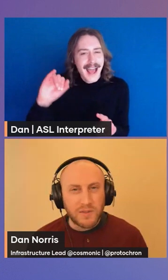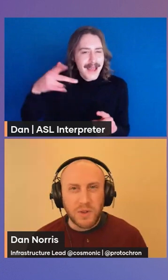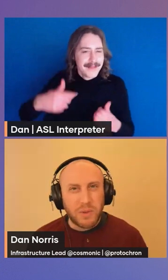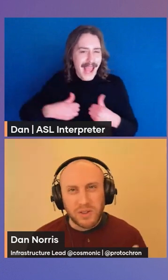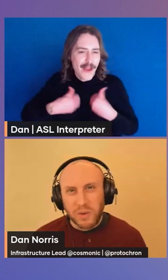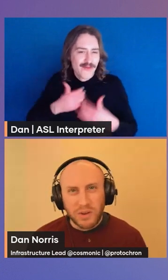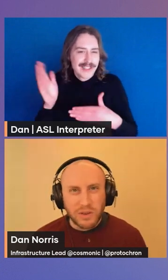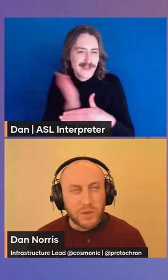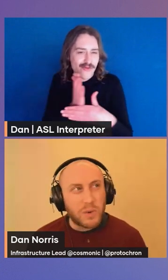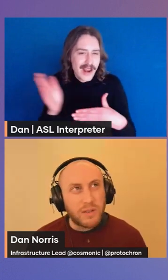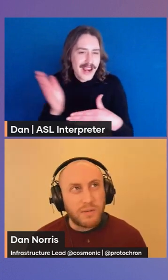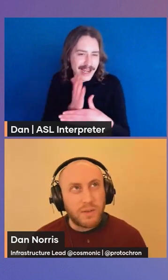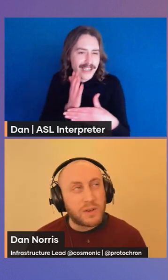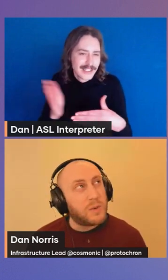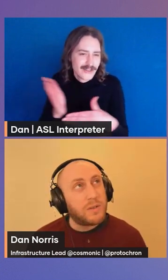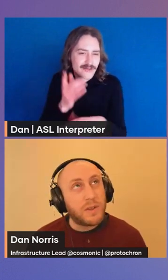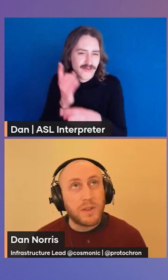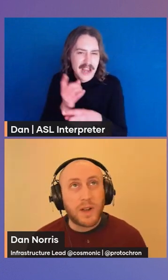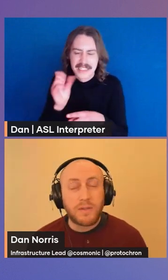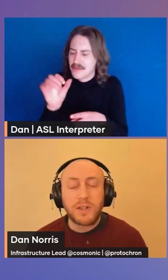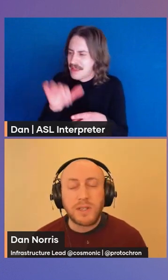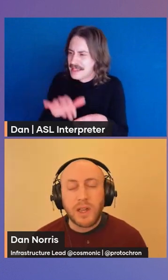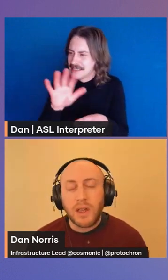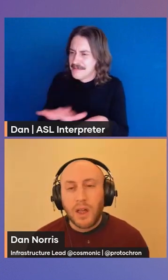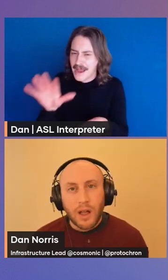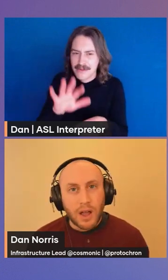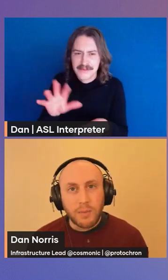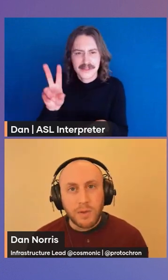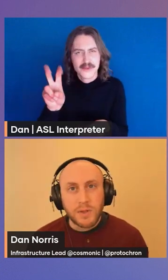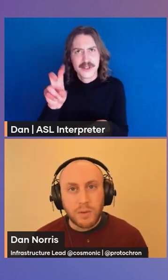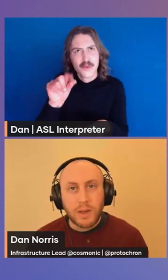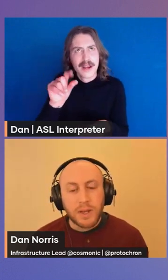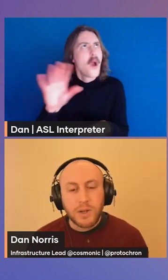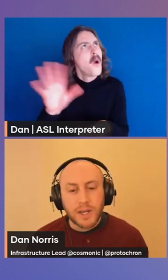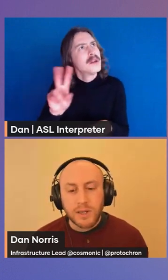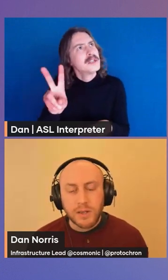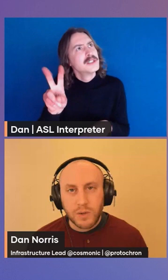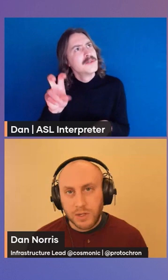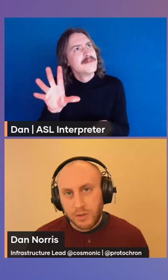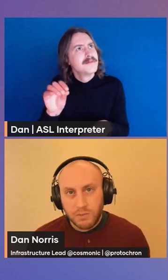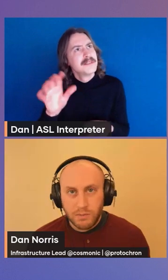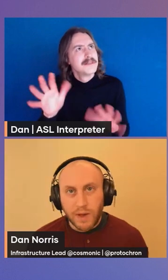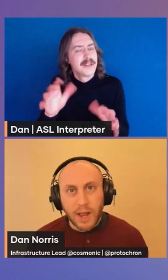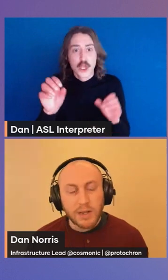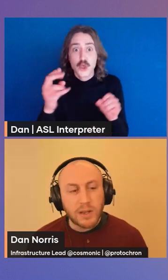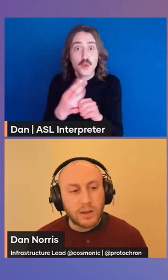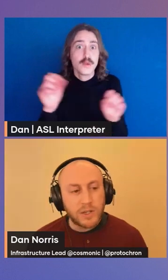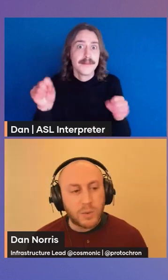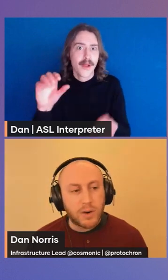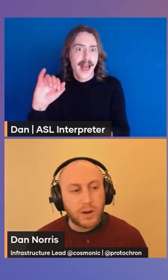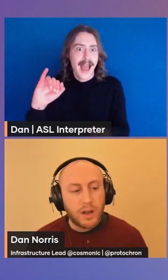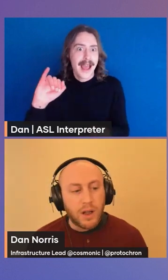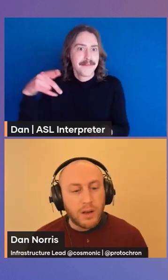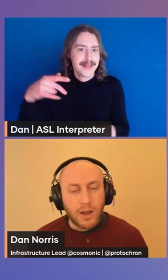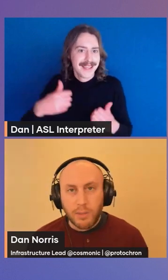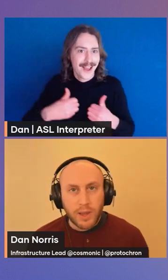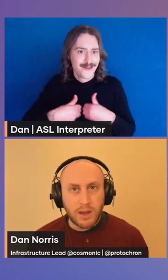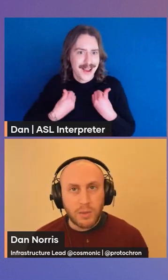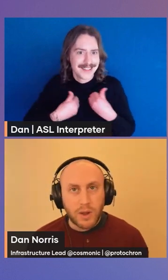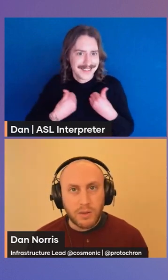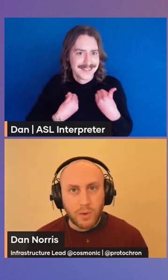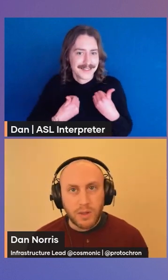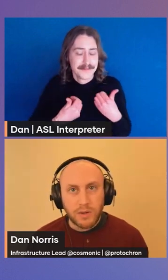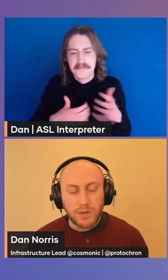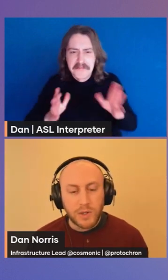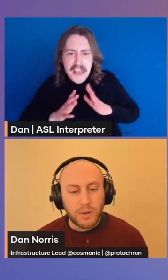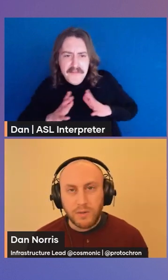gives you about 220 or 255, I should say, usable IP addresses, which is fine as long as you're not planning on